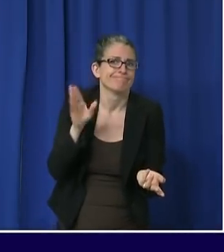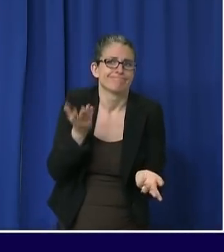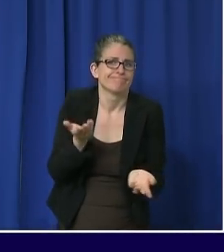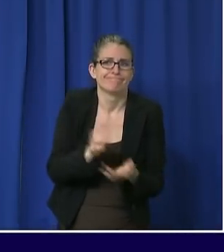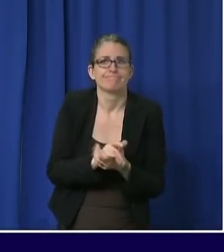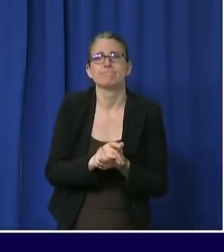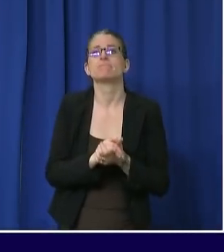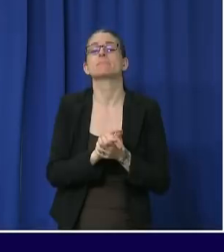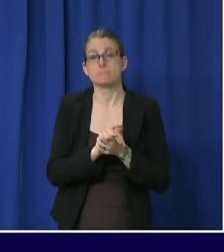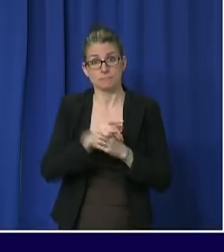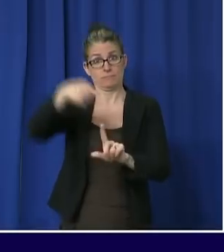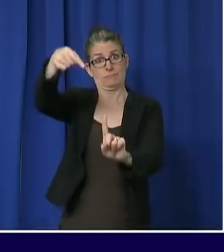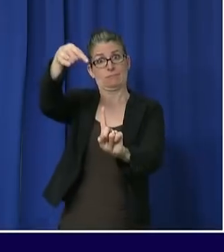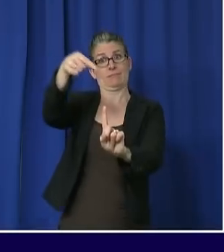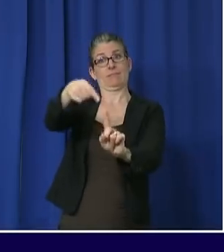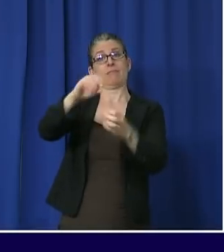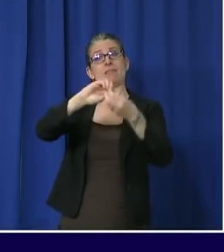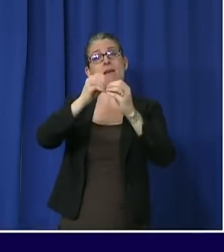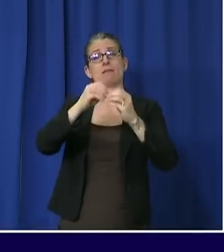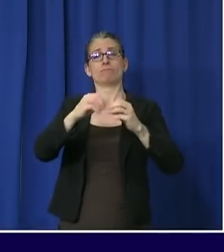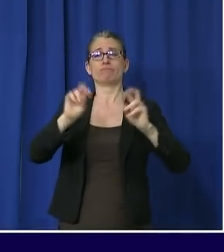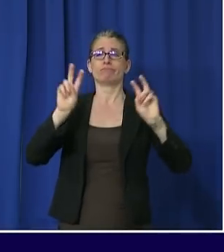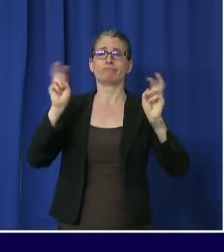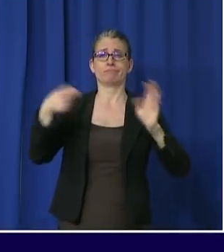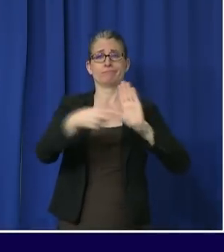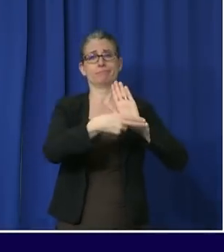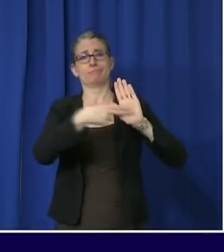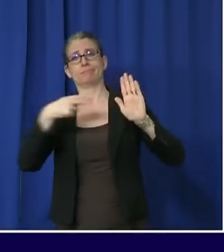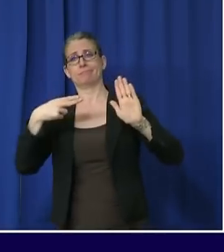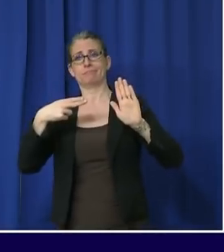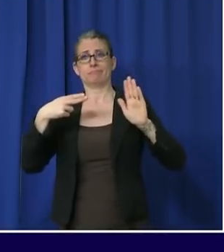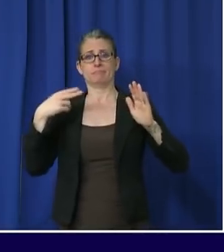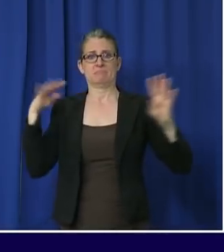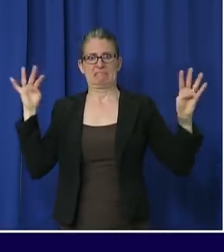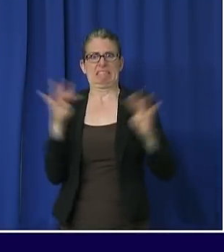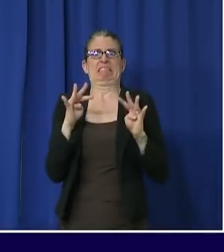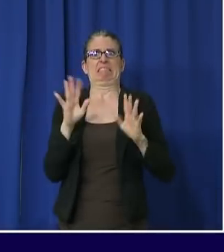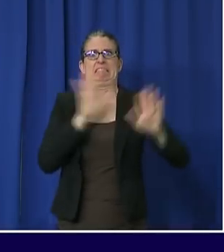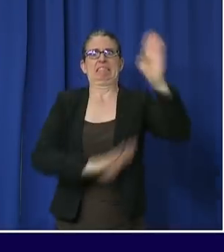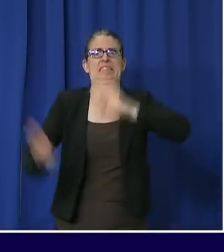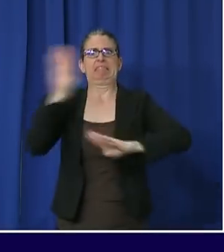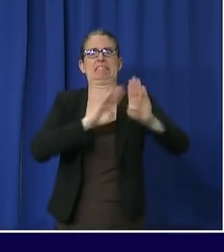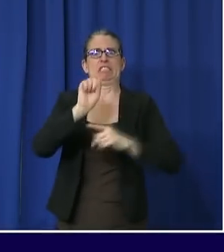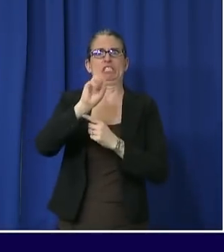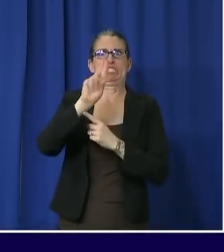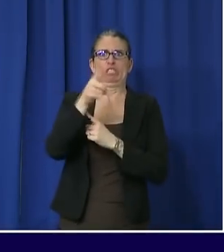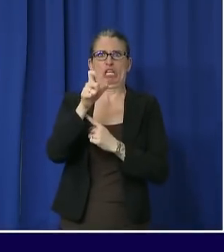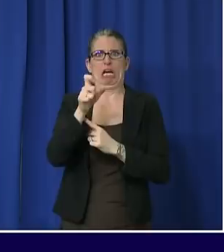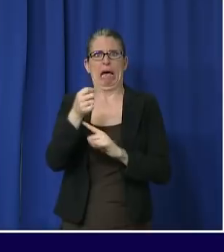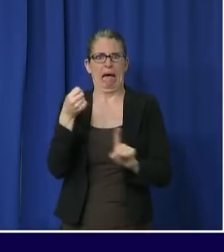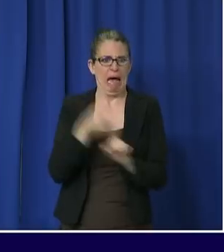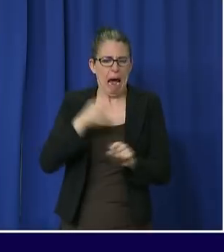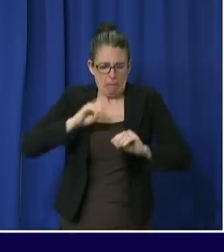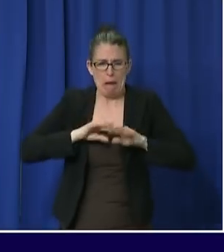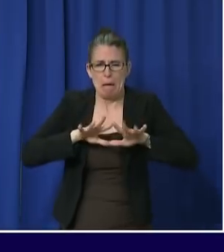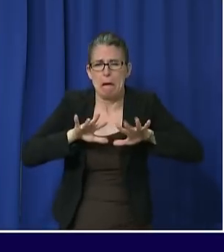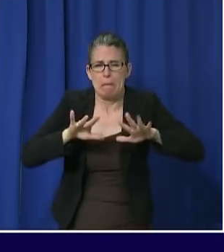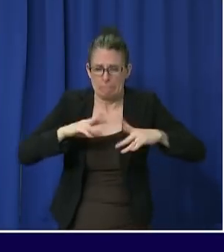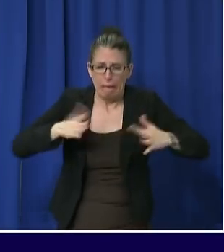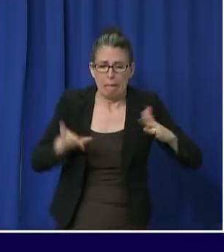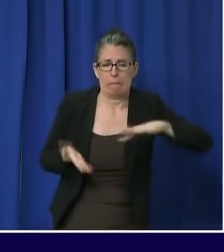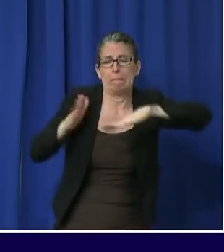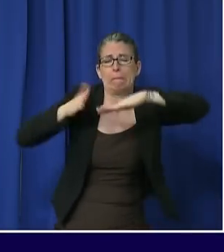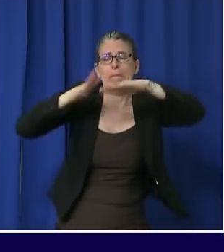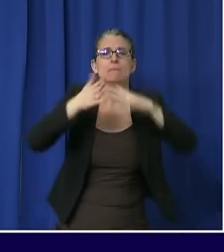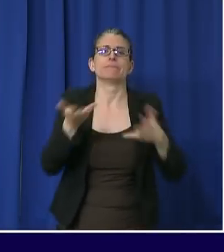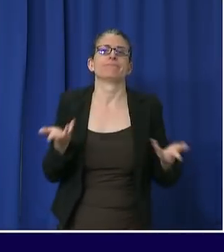that based on some mathematical parameters, but essentially it goes back to the moving average that I was chatting